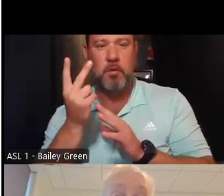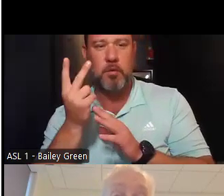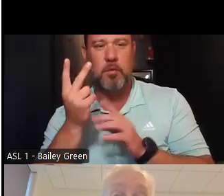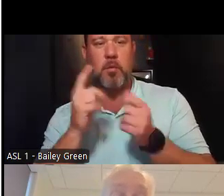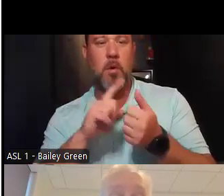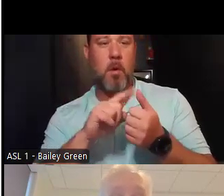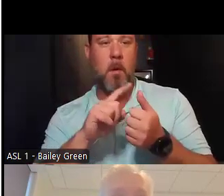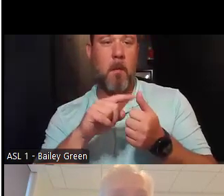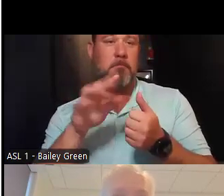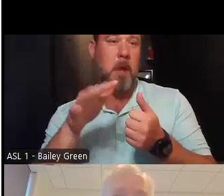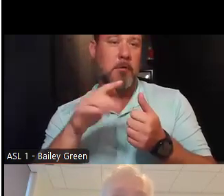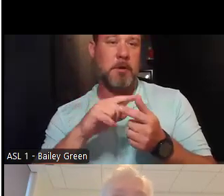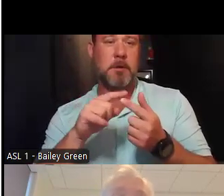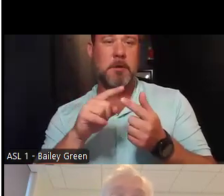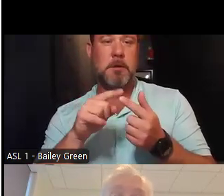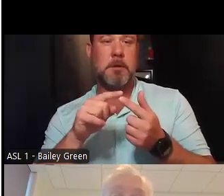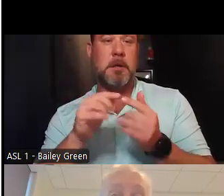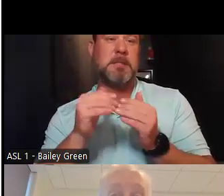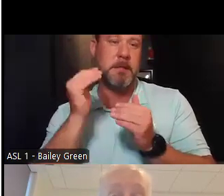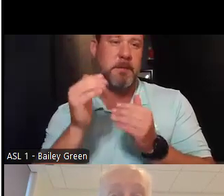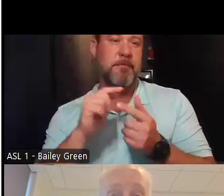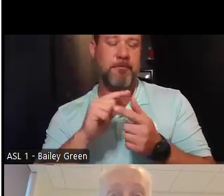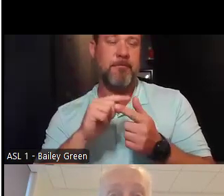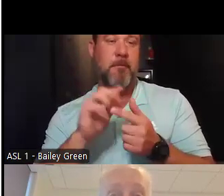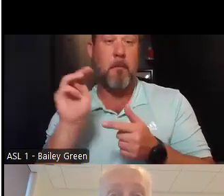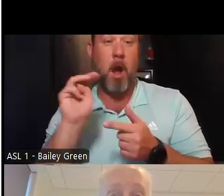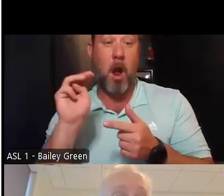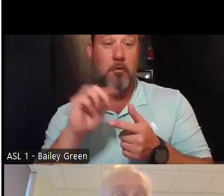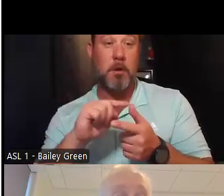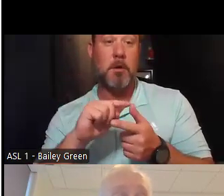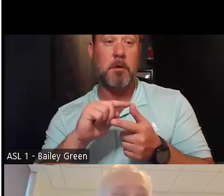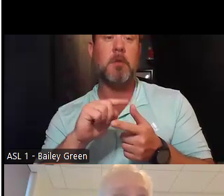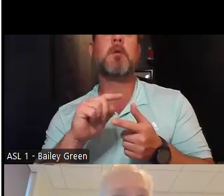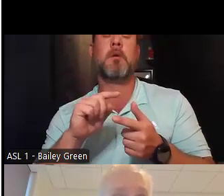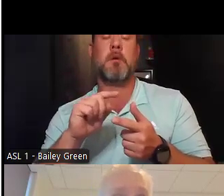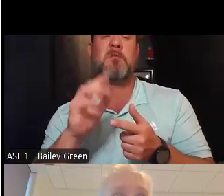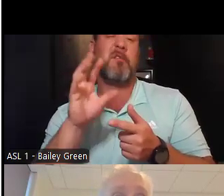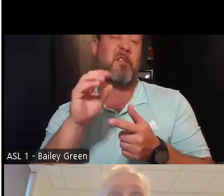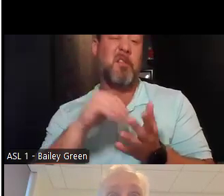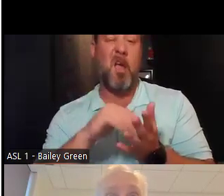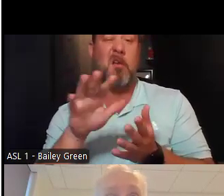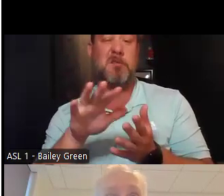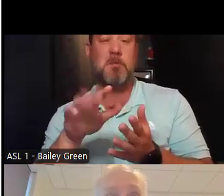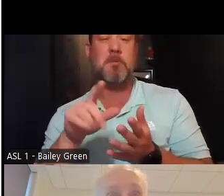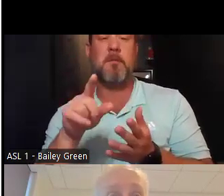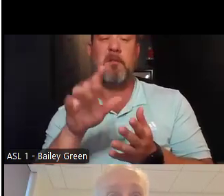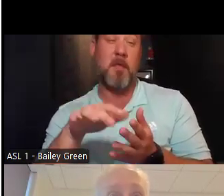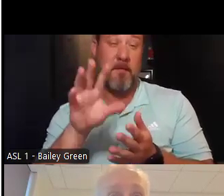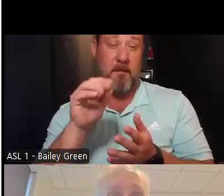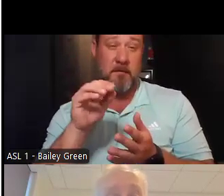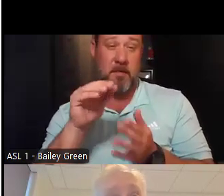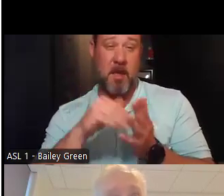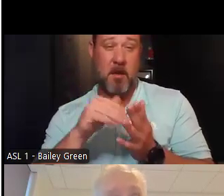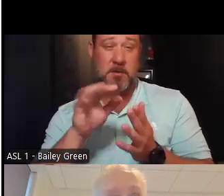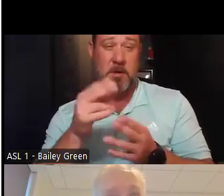is moderate, the other is extensive. So for moderate, we're assuming $50,000 per year is needed. If you take that $50,000